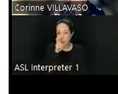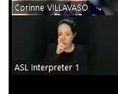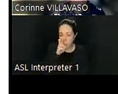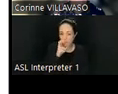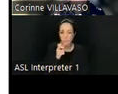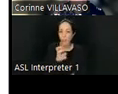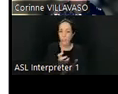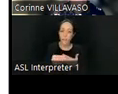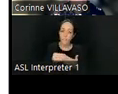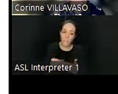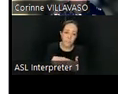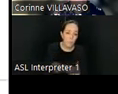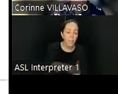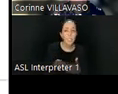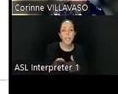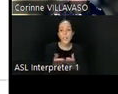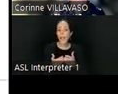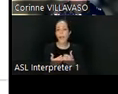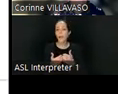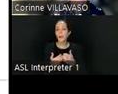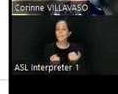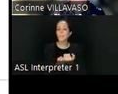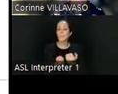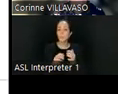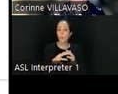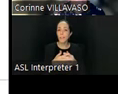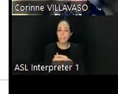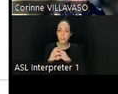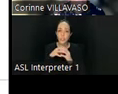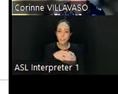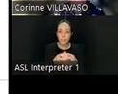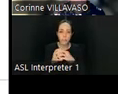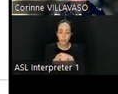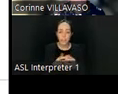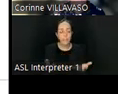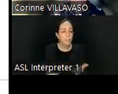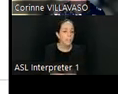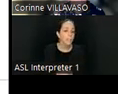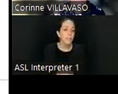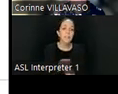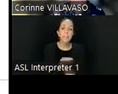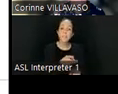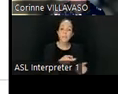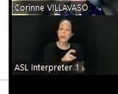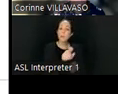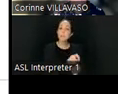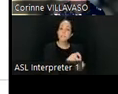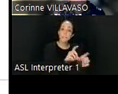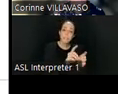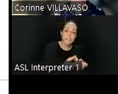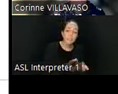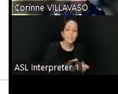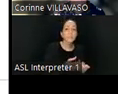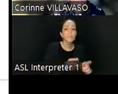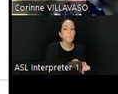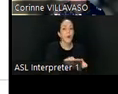for intersectionality? Example, a person from an over-police community who is also from a certain district or also a